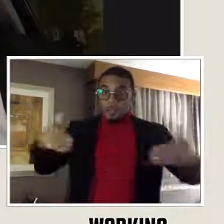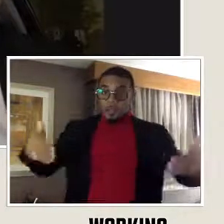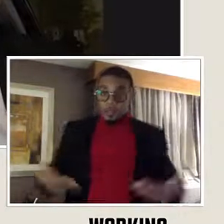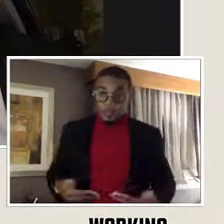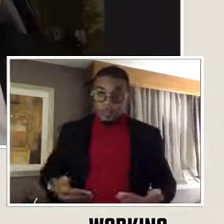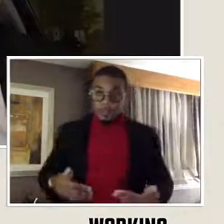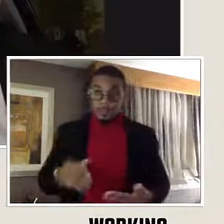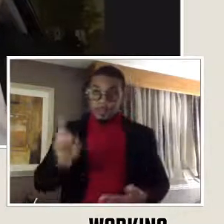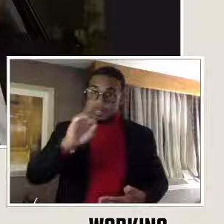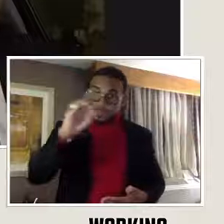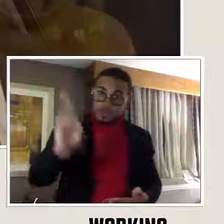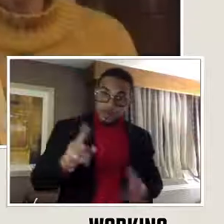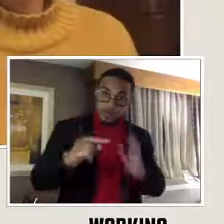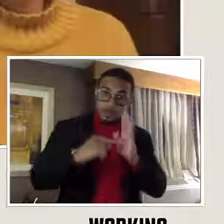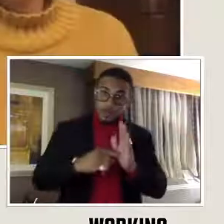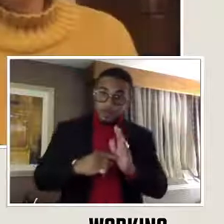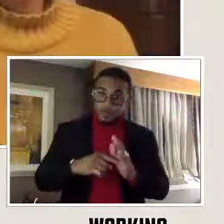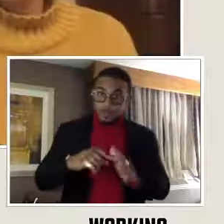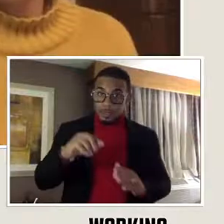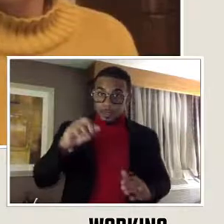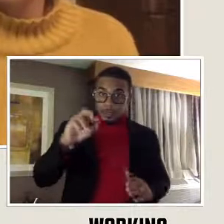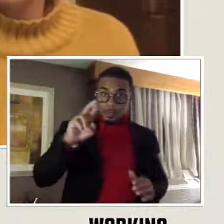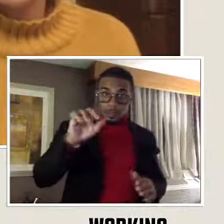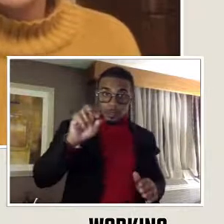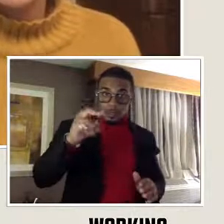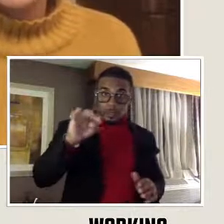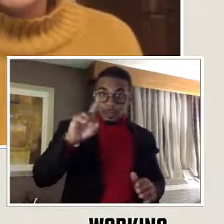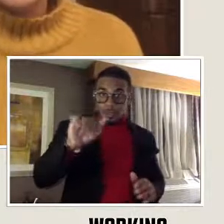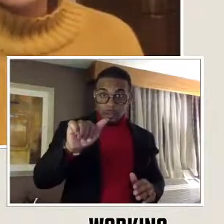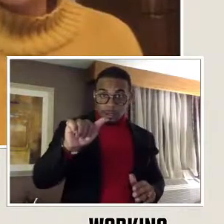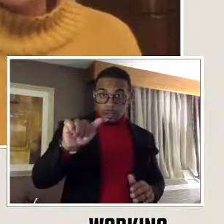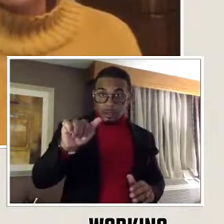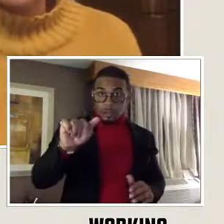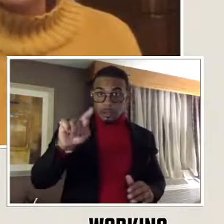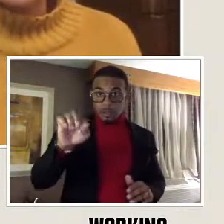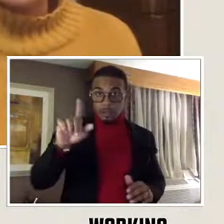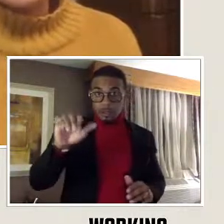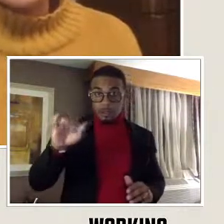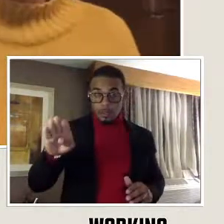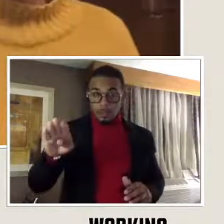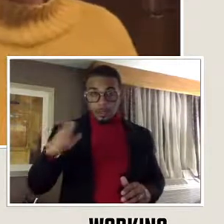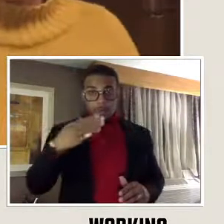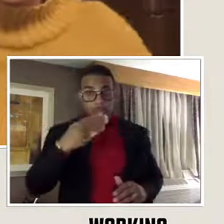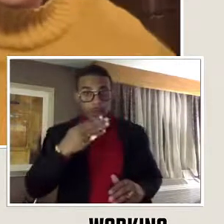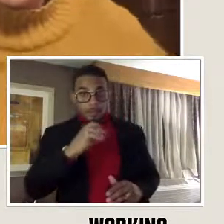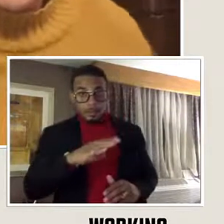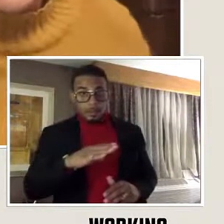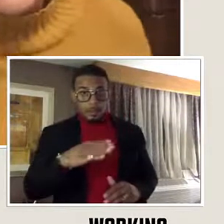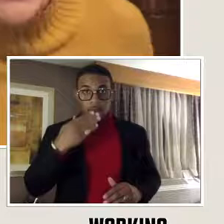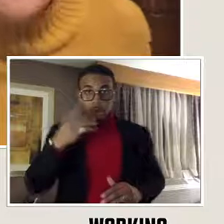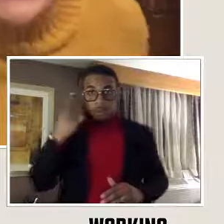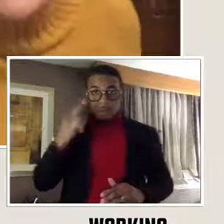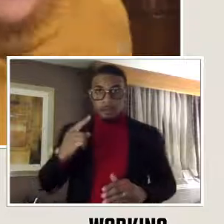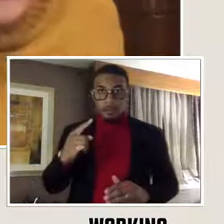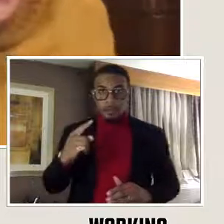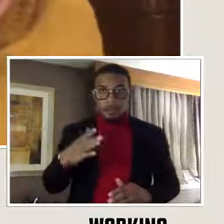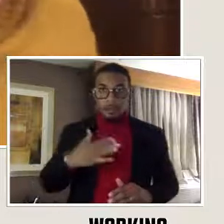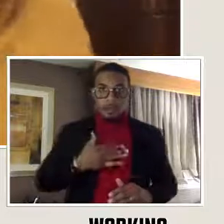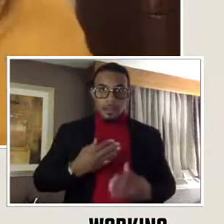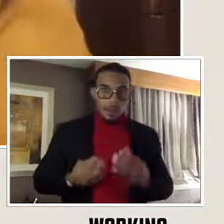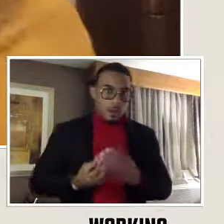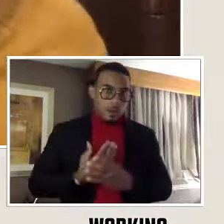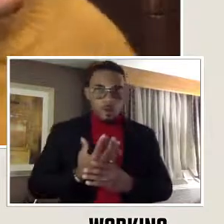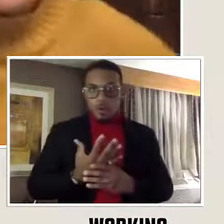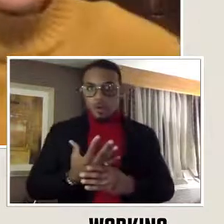introduce Detroit's Representative Rashida Talib. Thank you so much, Philip. Thank you so much for my